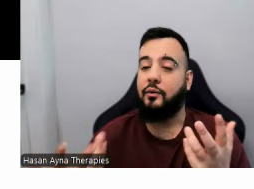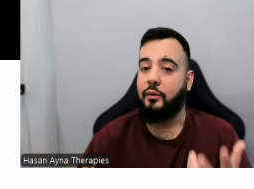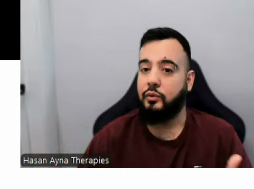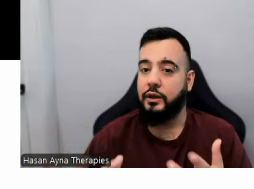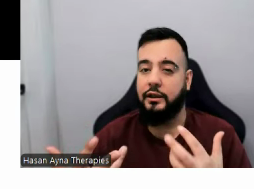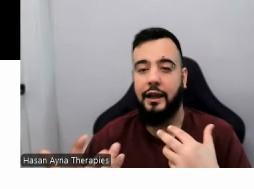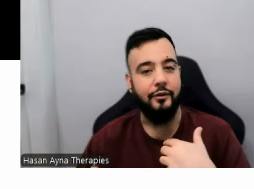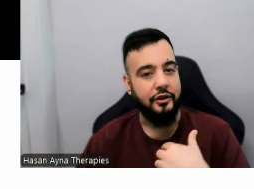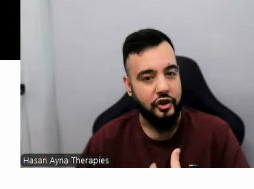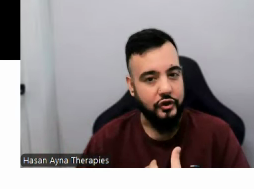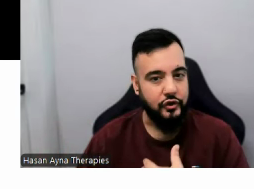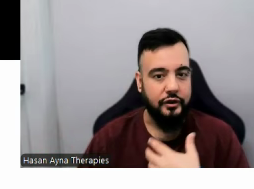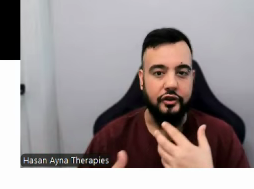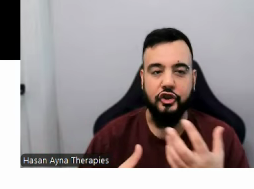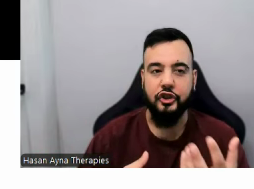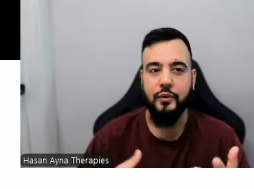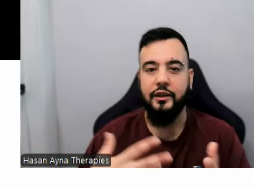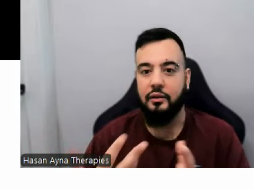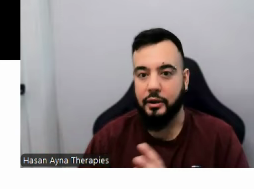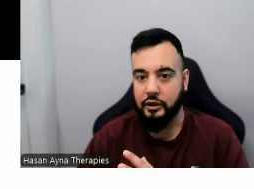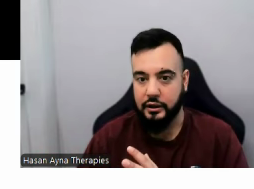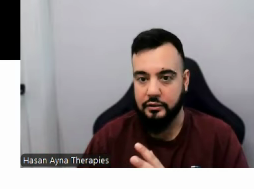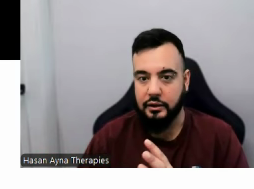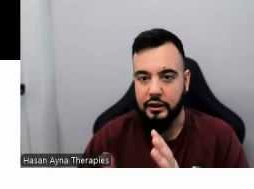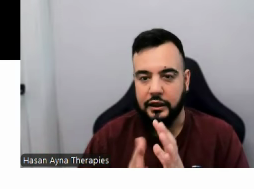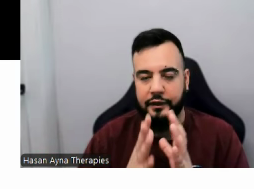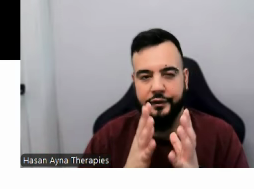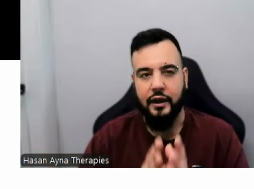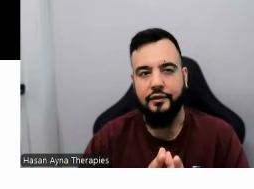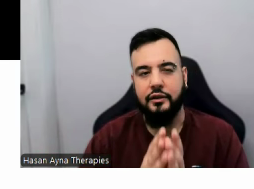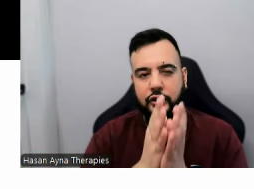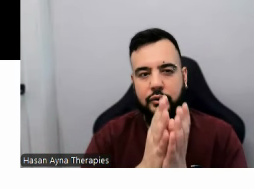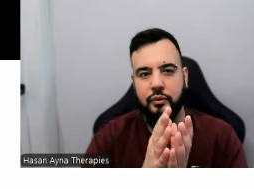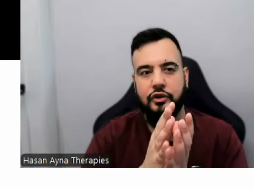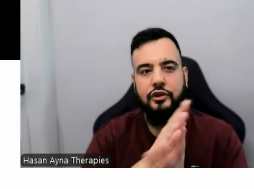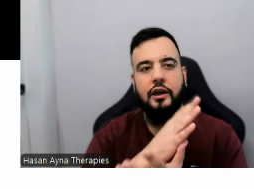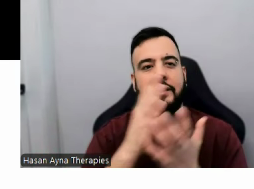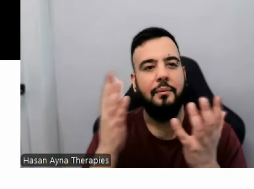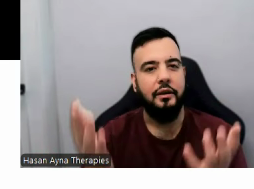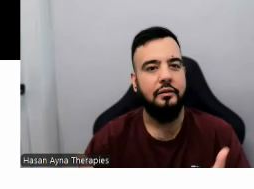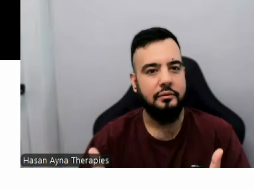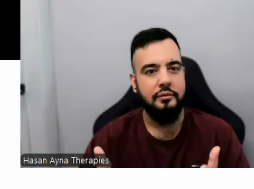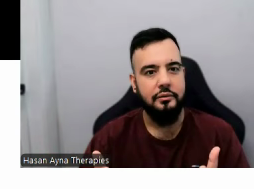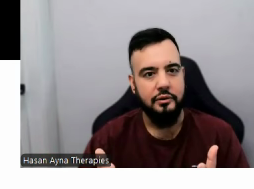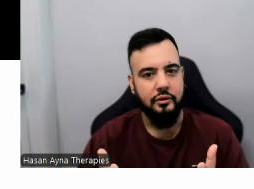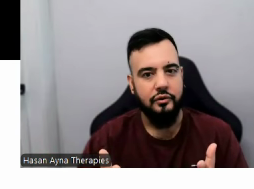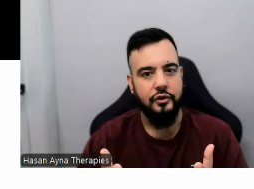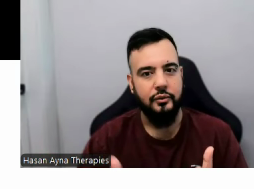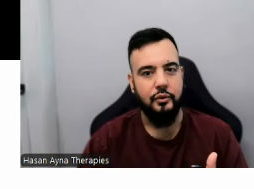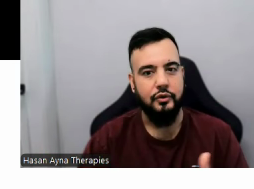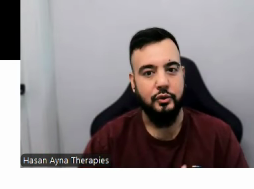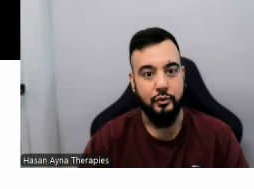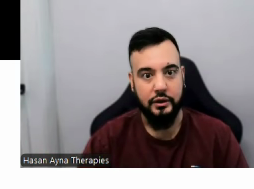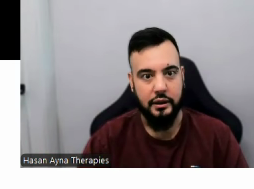show how they're walking, how they're gesturing, the chewing, the barking. And this adds a huge dynamic